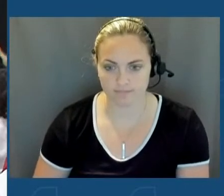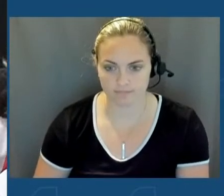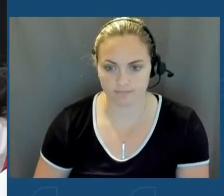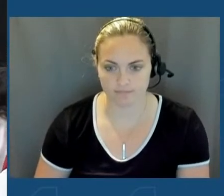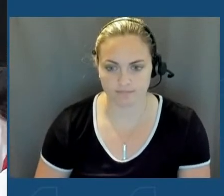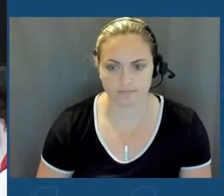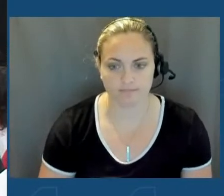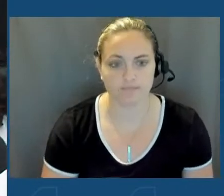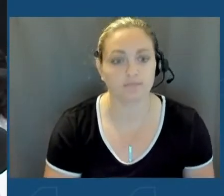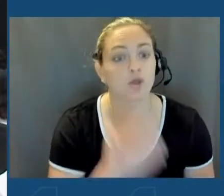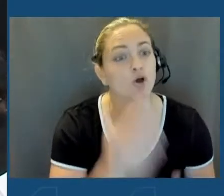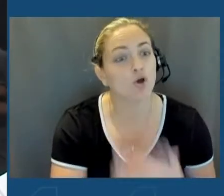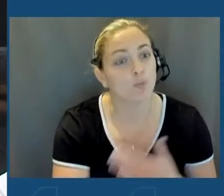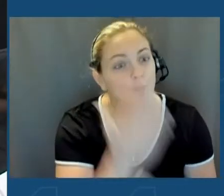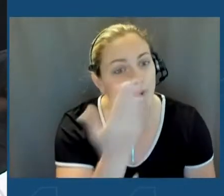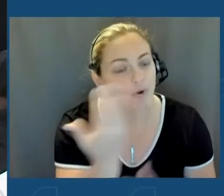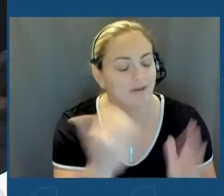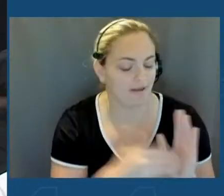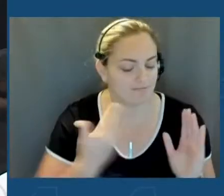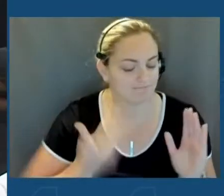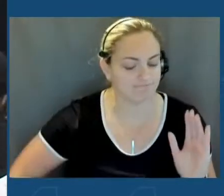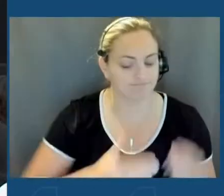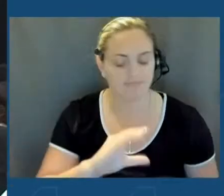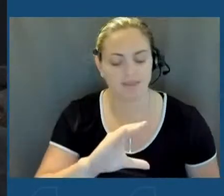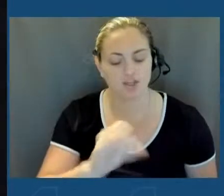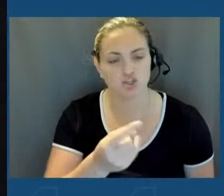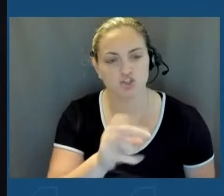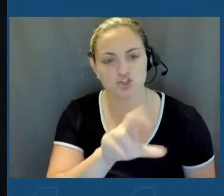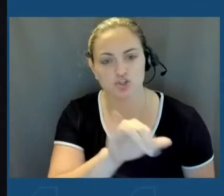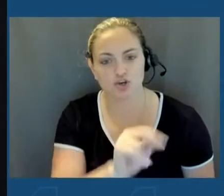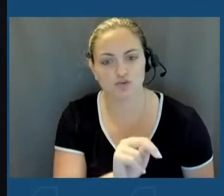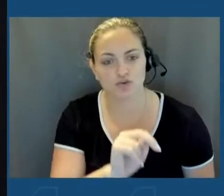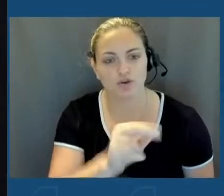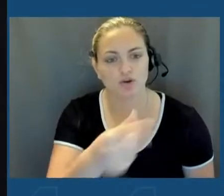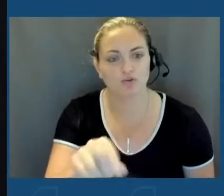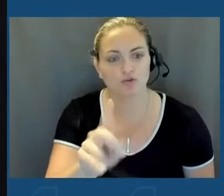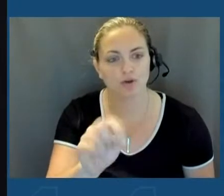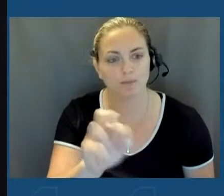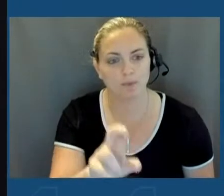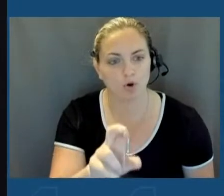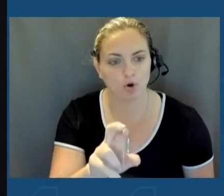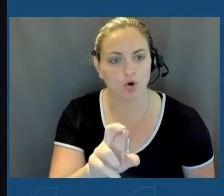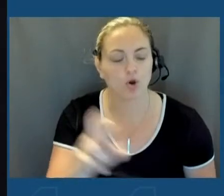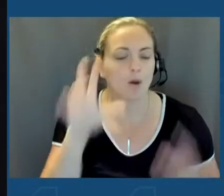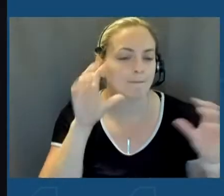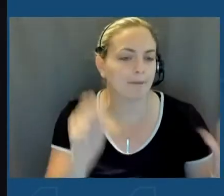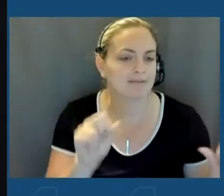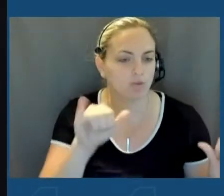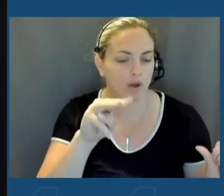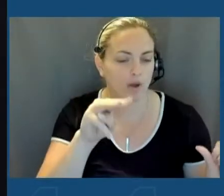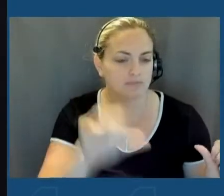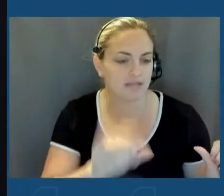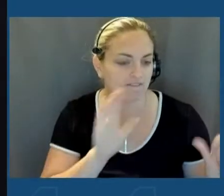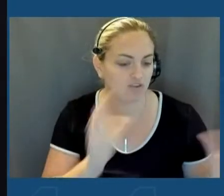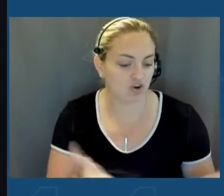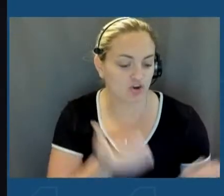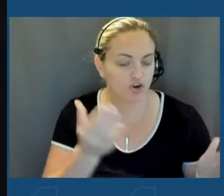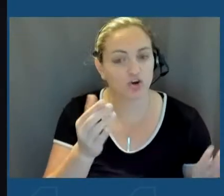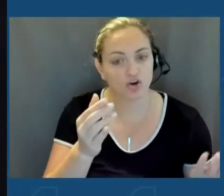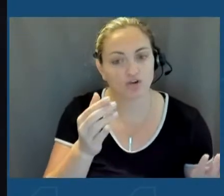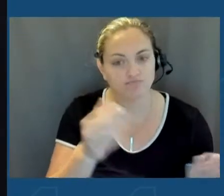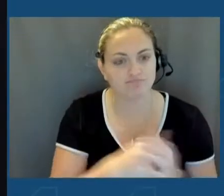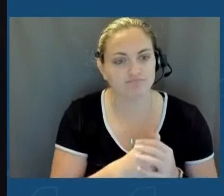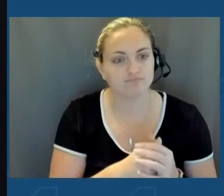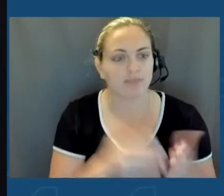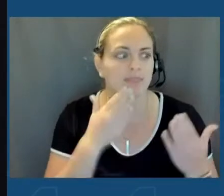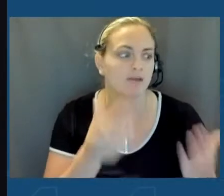Good morning. Again, I'm Sharon Greenberger, President and CEO of the YMCA of Greater New York. Thank you for joining us at